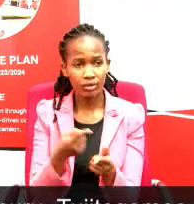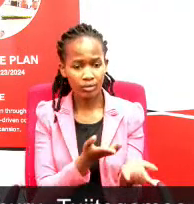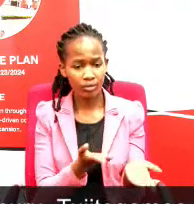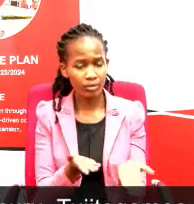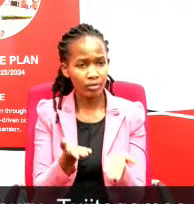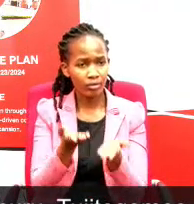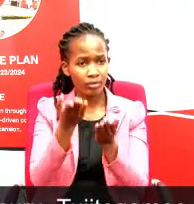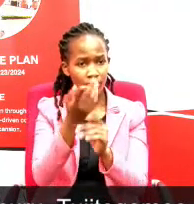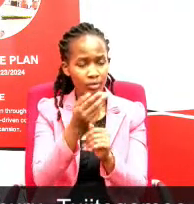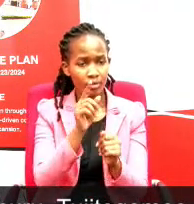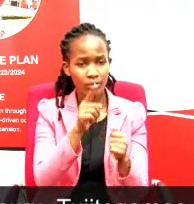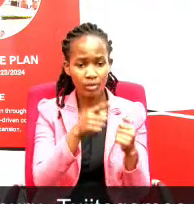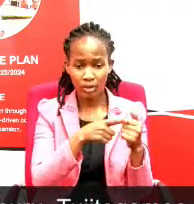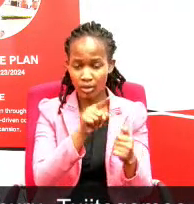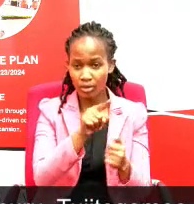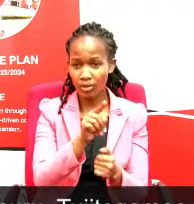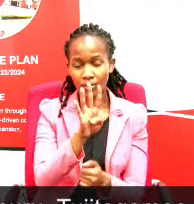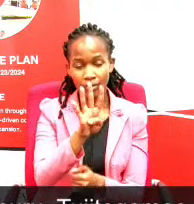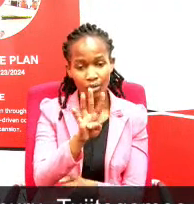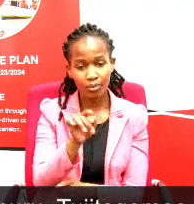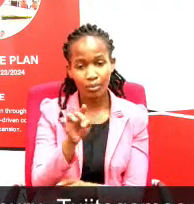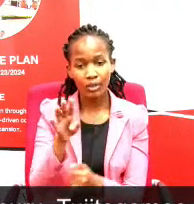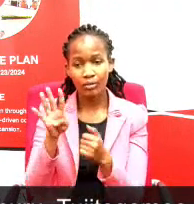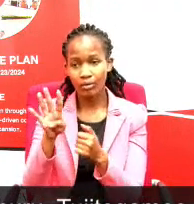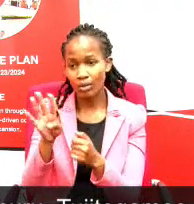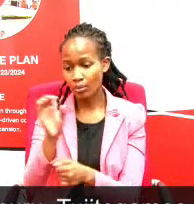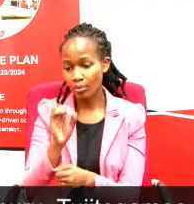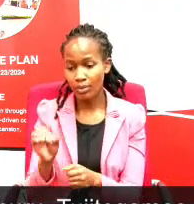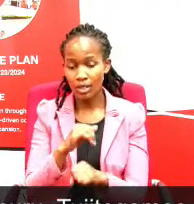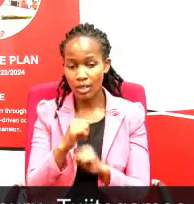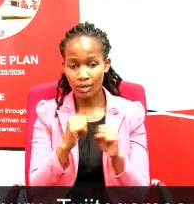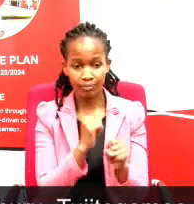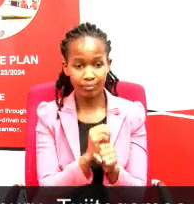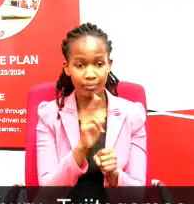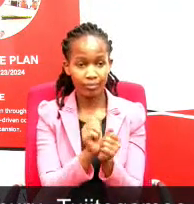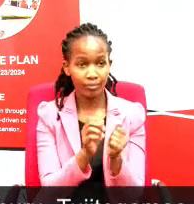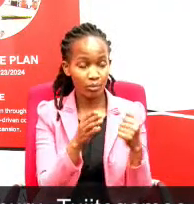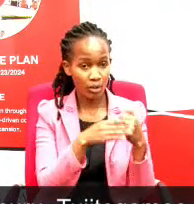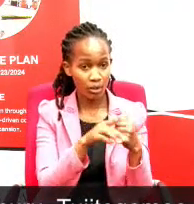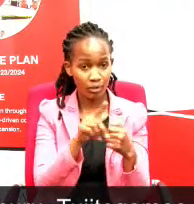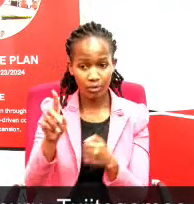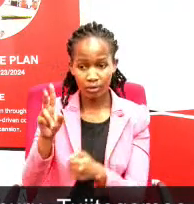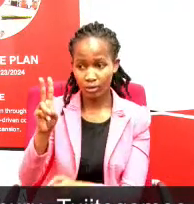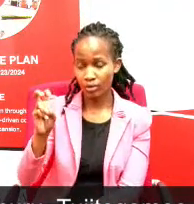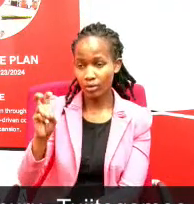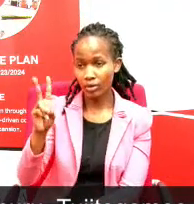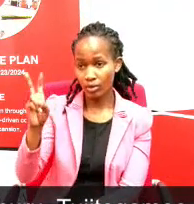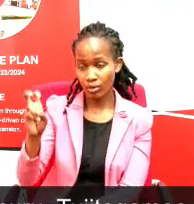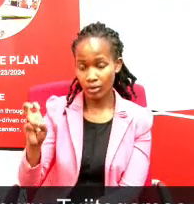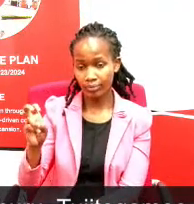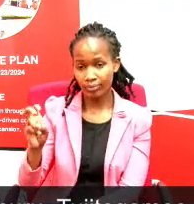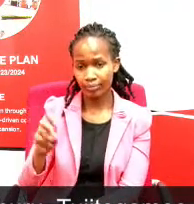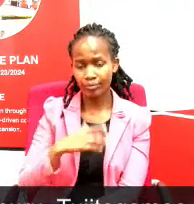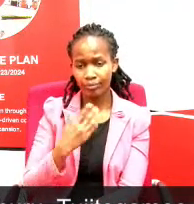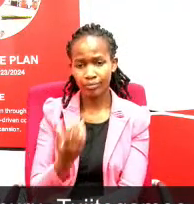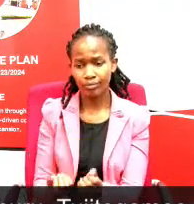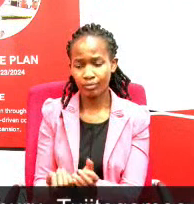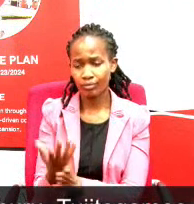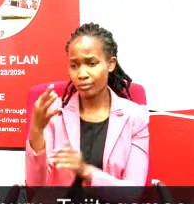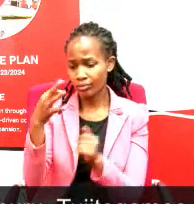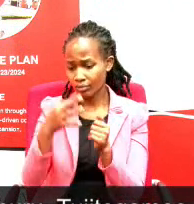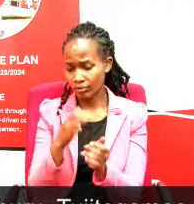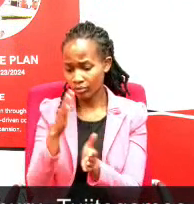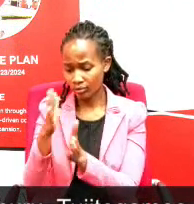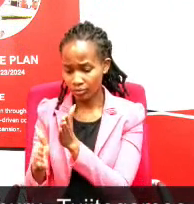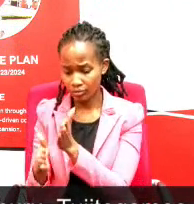from 64.4% in 2019-20. Ladies and gentlemen, we launched the 8th Corporate